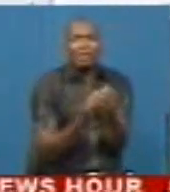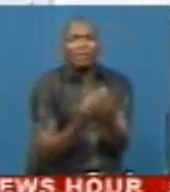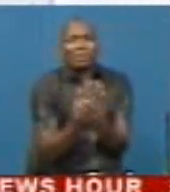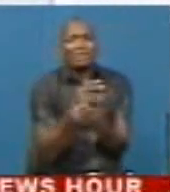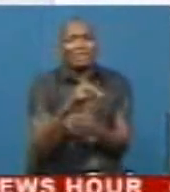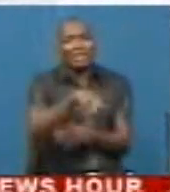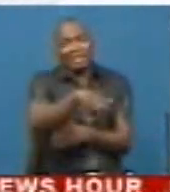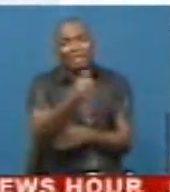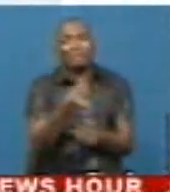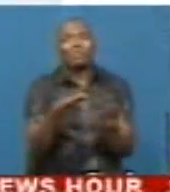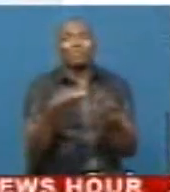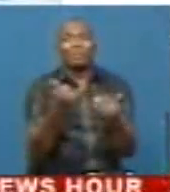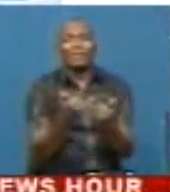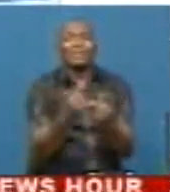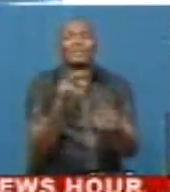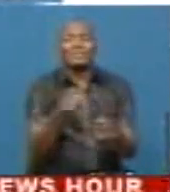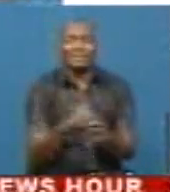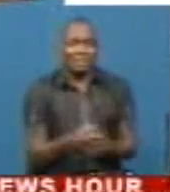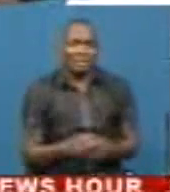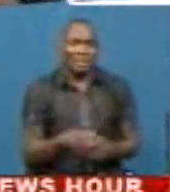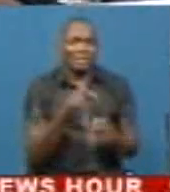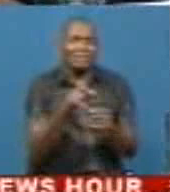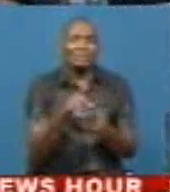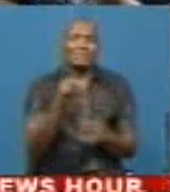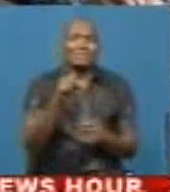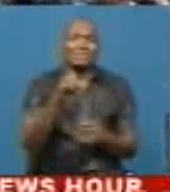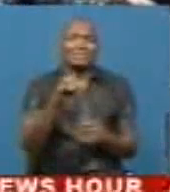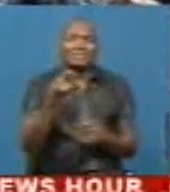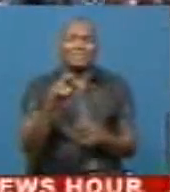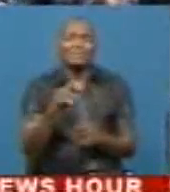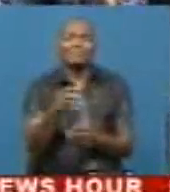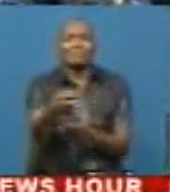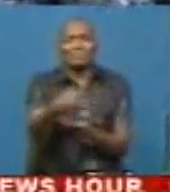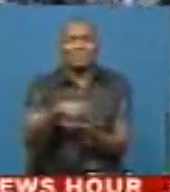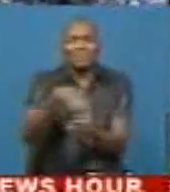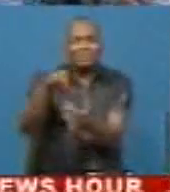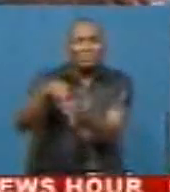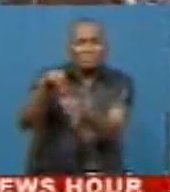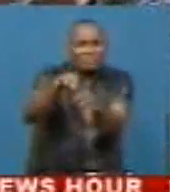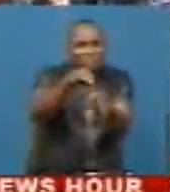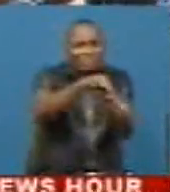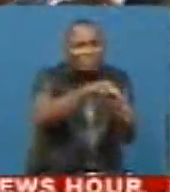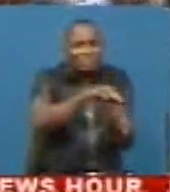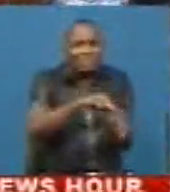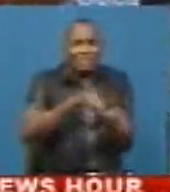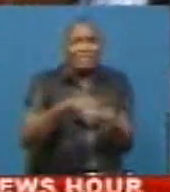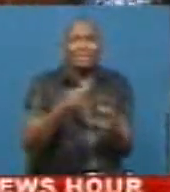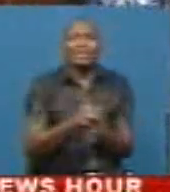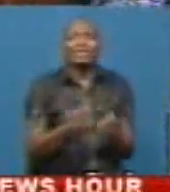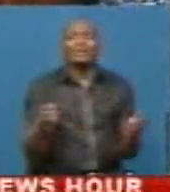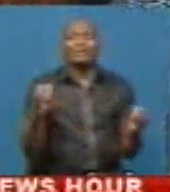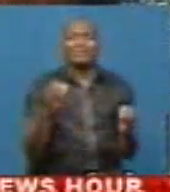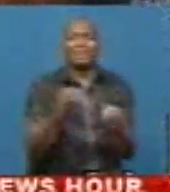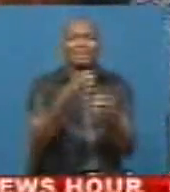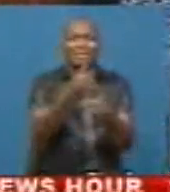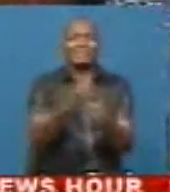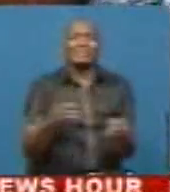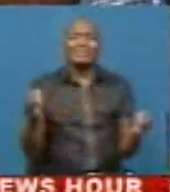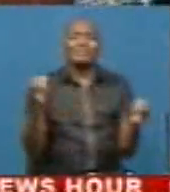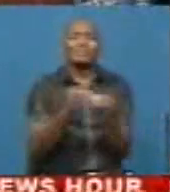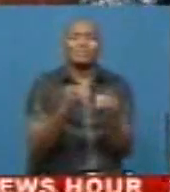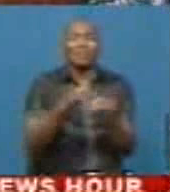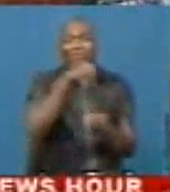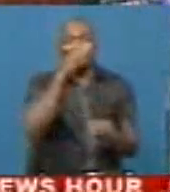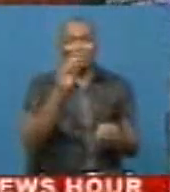need other companies to take the seed and then grow foundation seed, and then even more get other sets